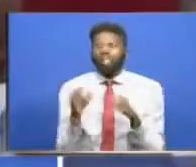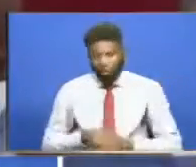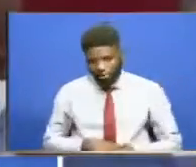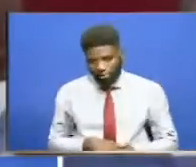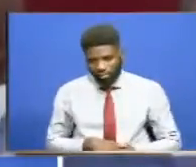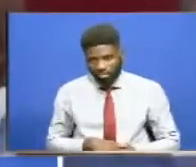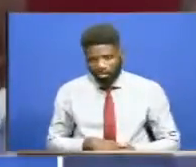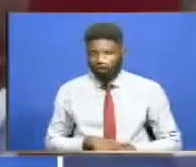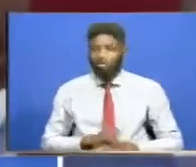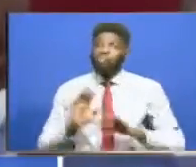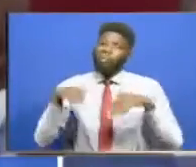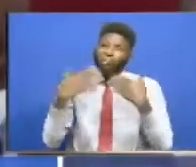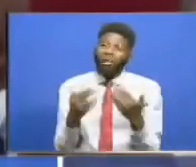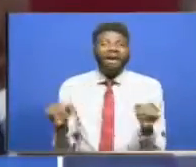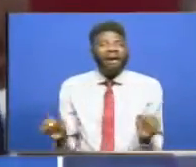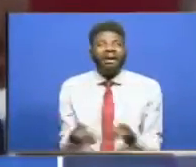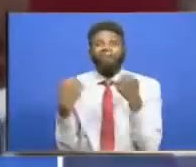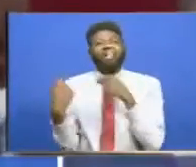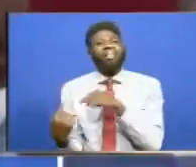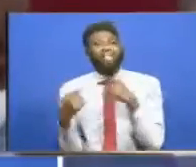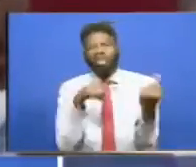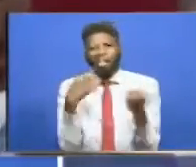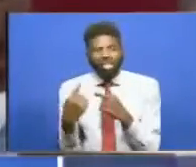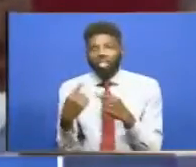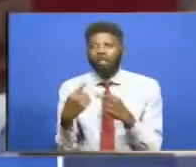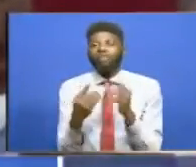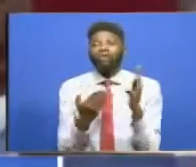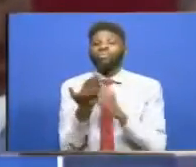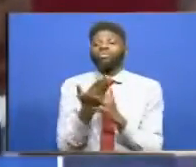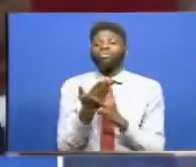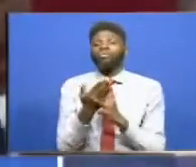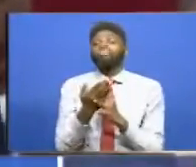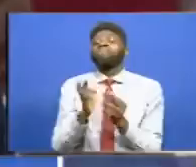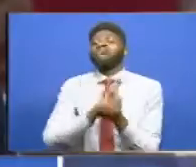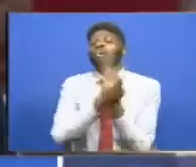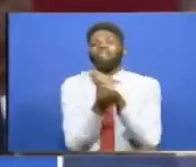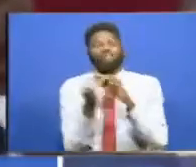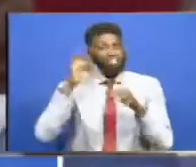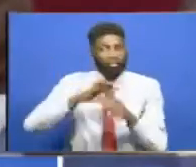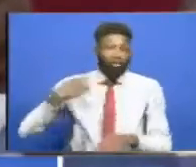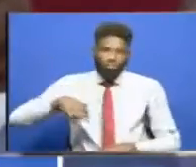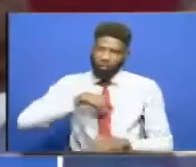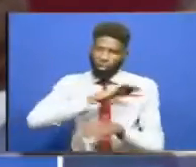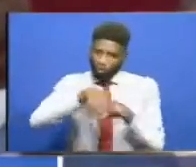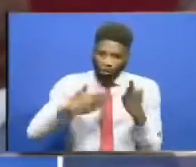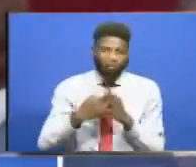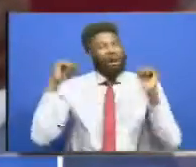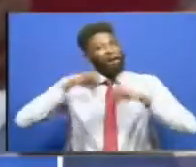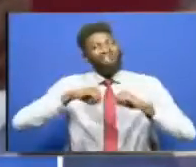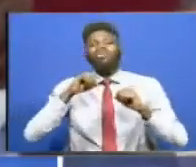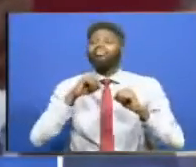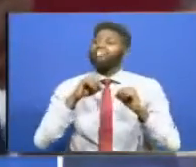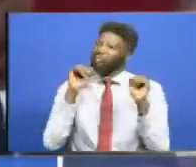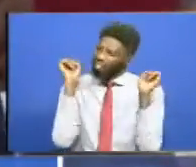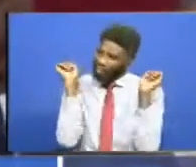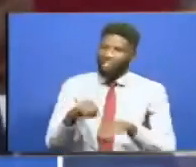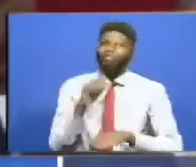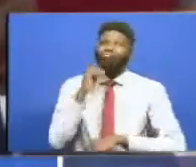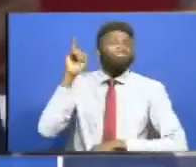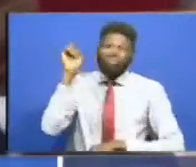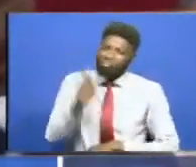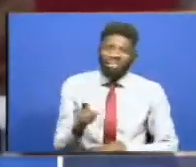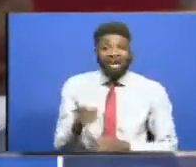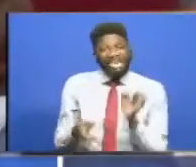or to a contentious referendum. We can all agree it is not necessary, unless there is